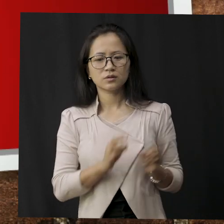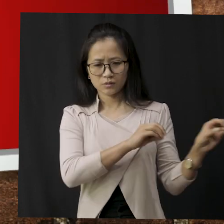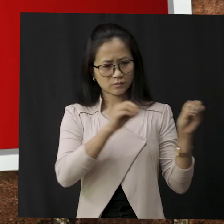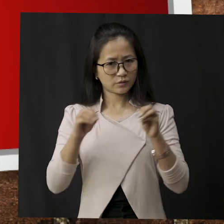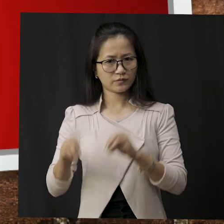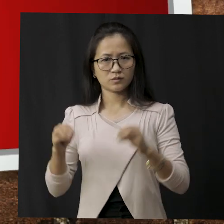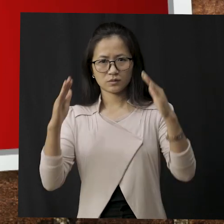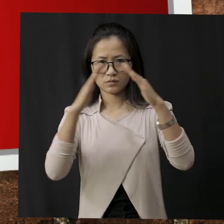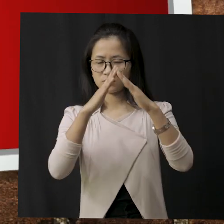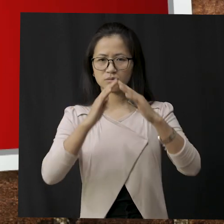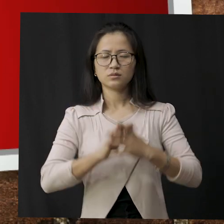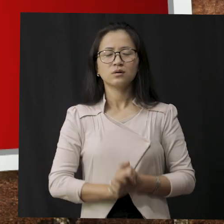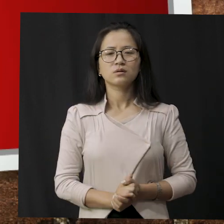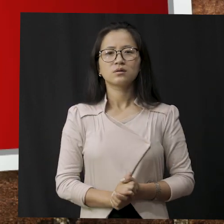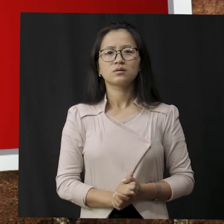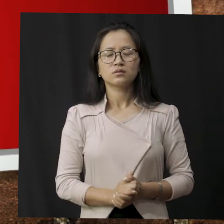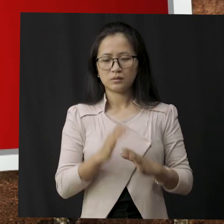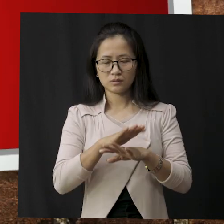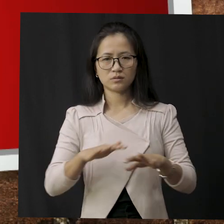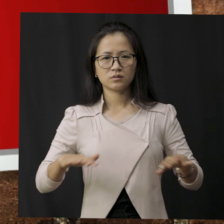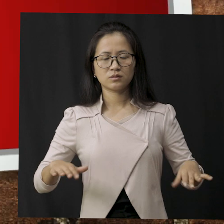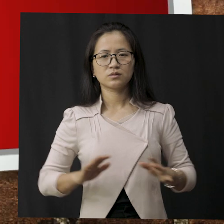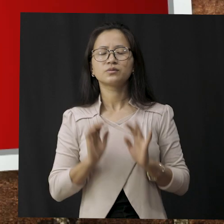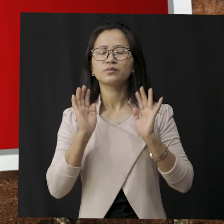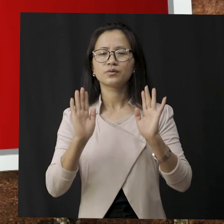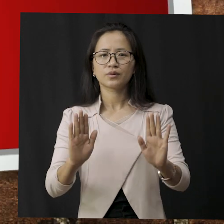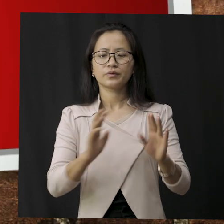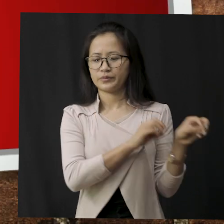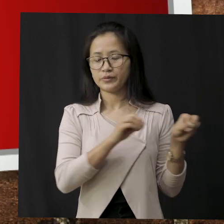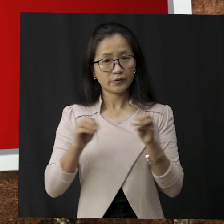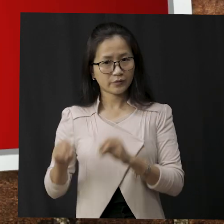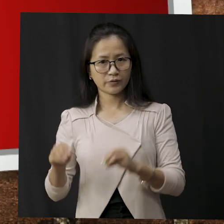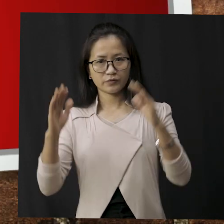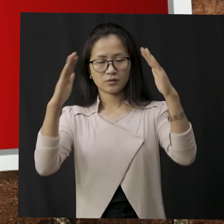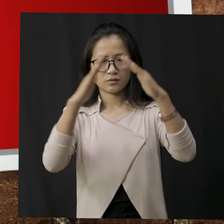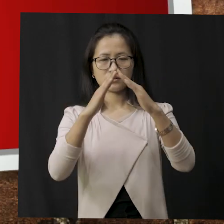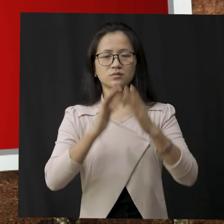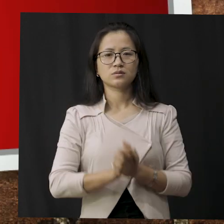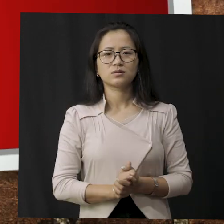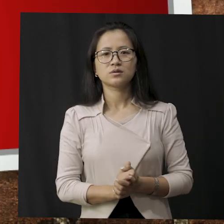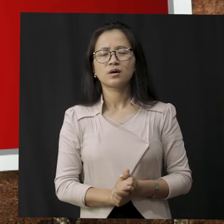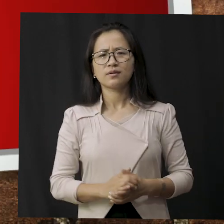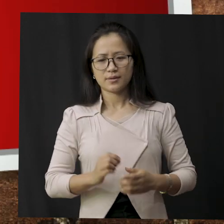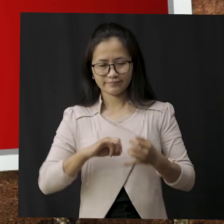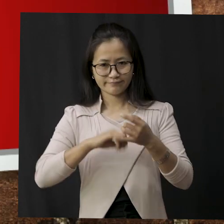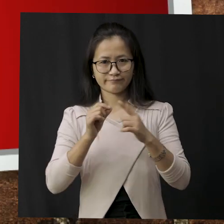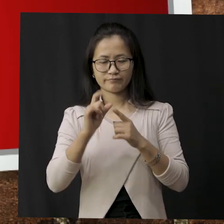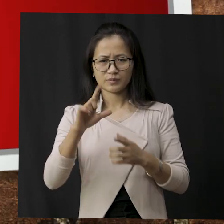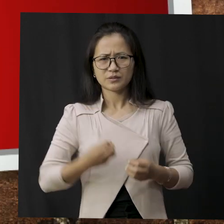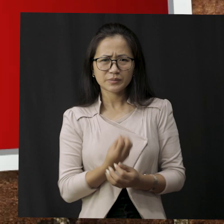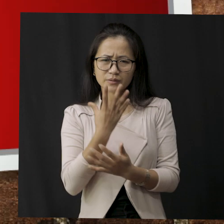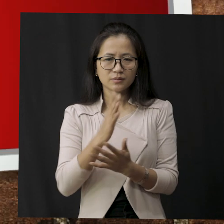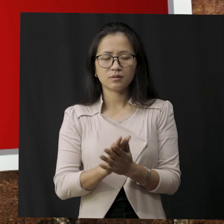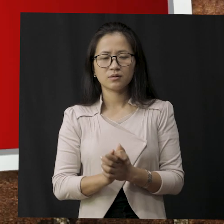movable houses? So students, we have movable houses and we call them special house, or we